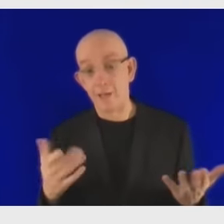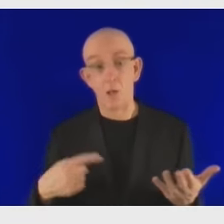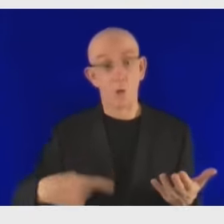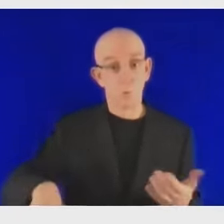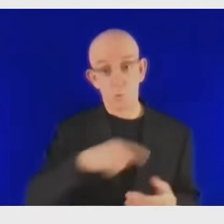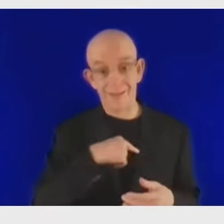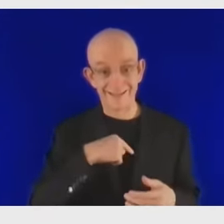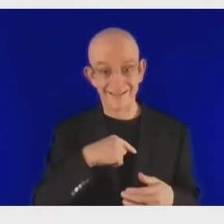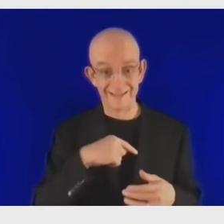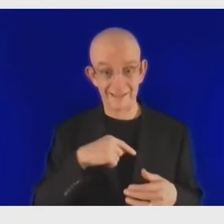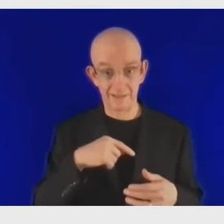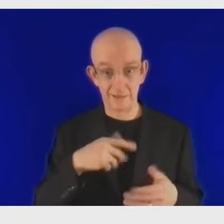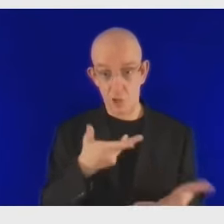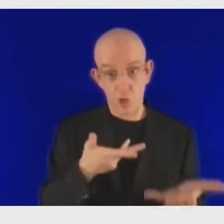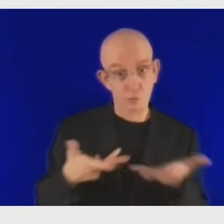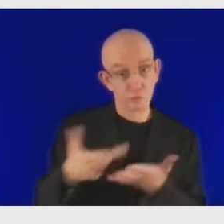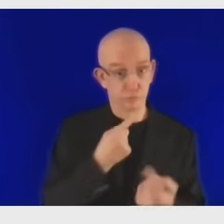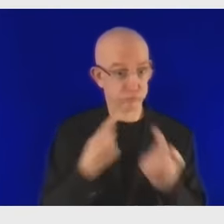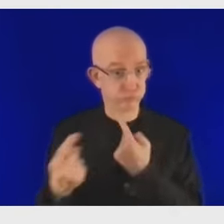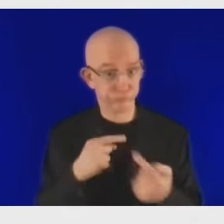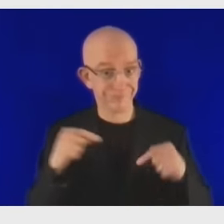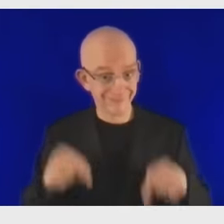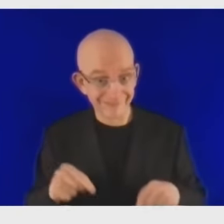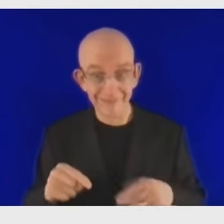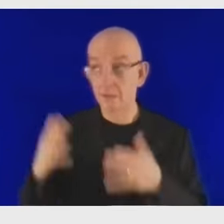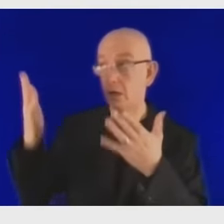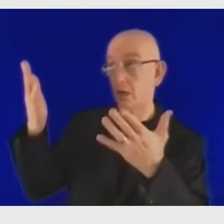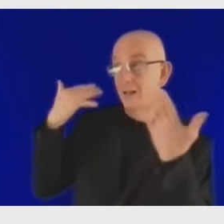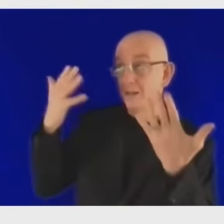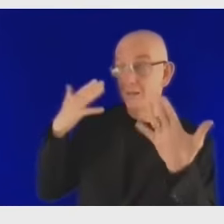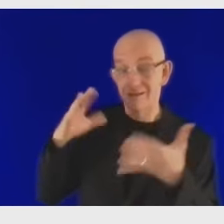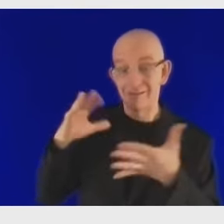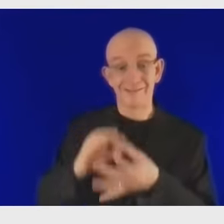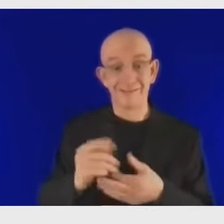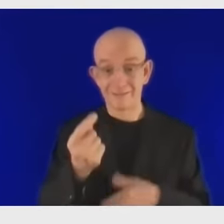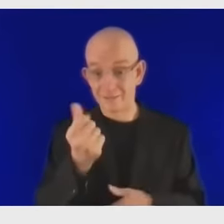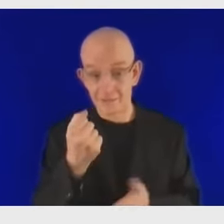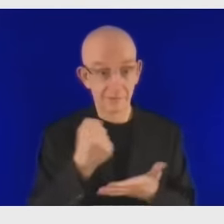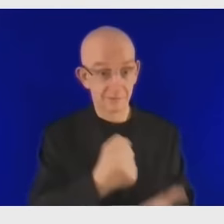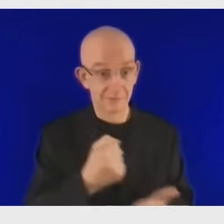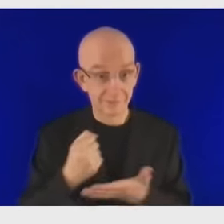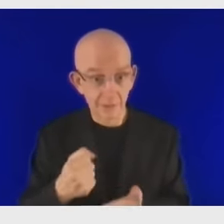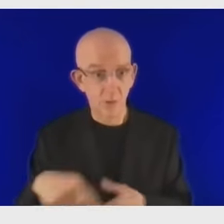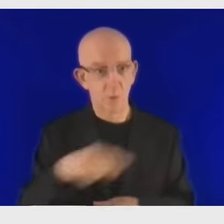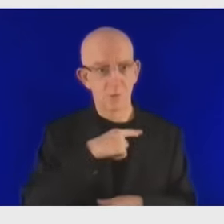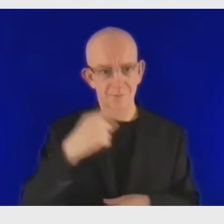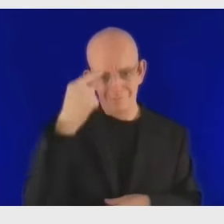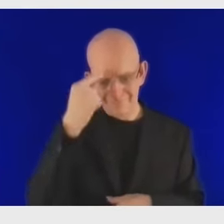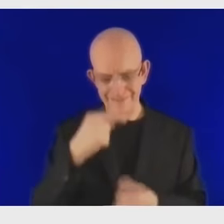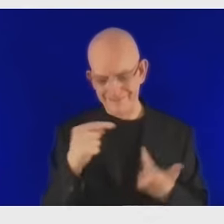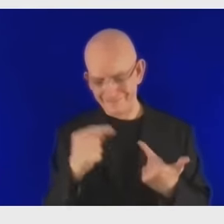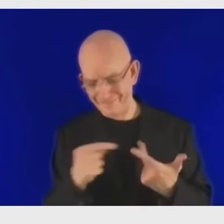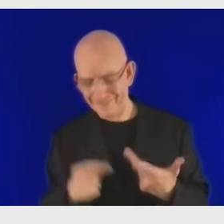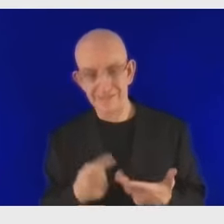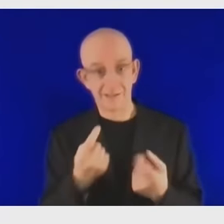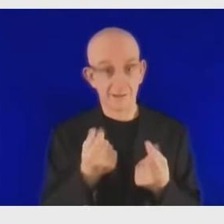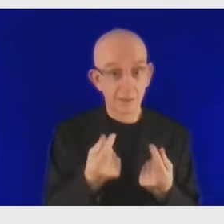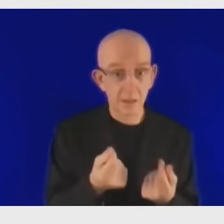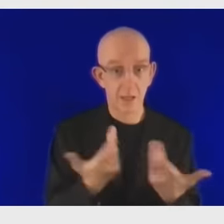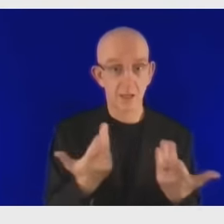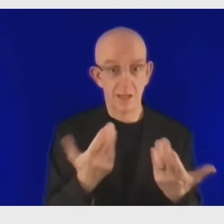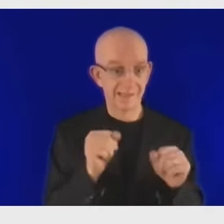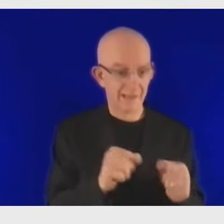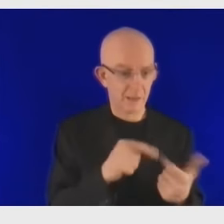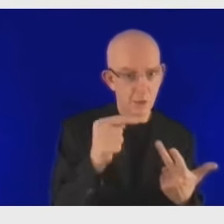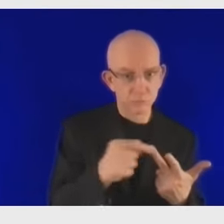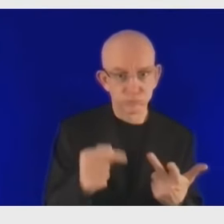finance like those mechanisms of adaptation, where also we need also to finance people to go to those spaces. We